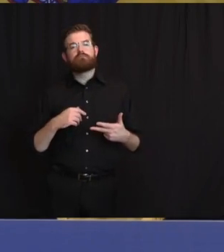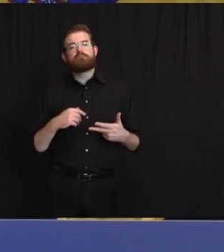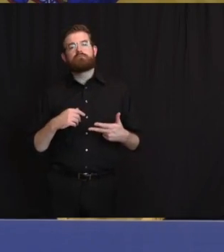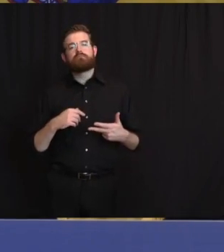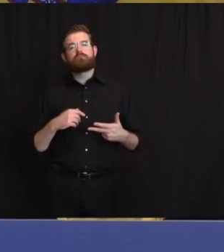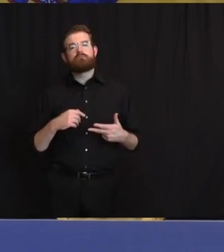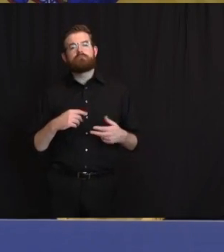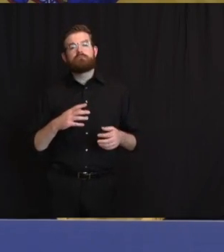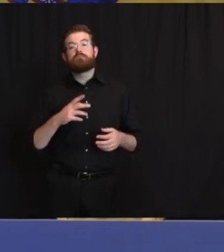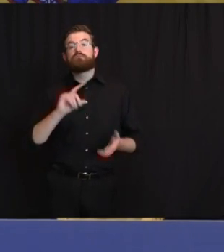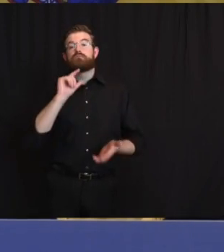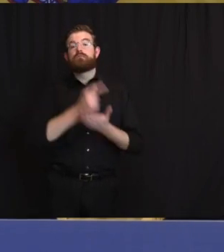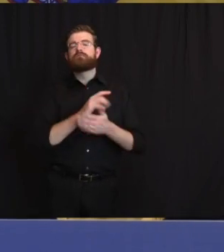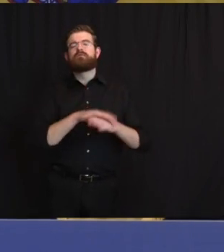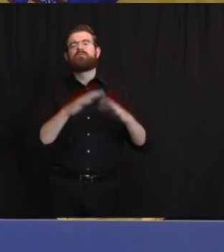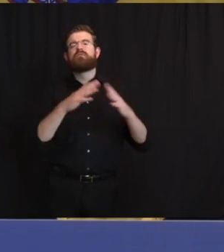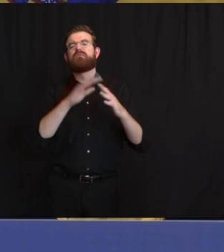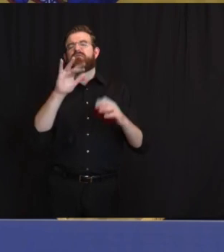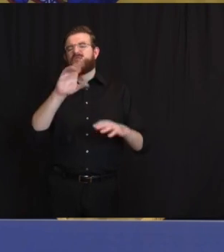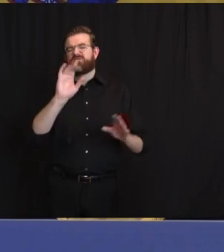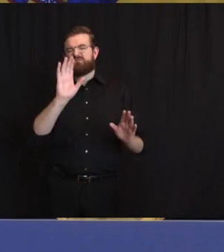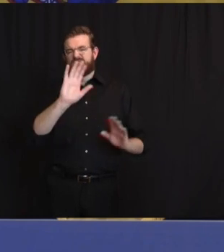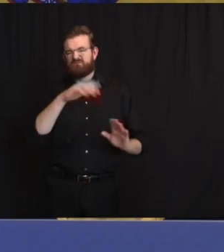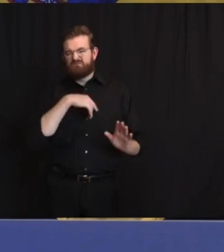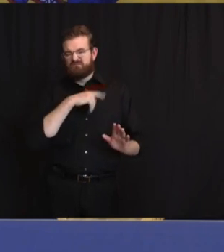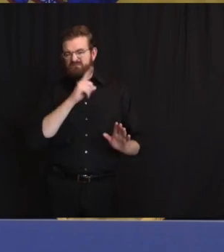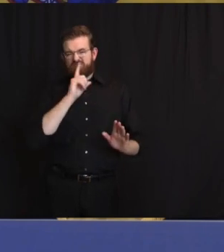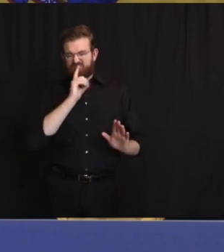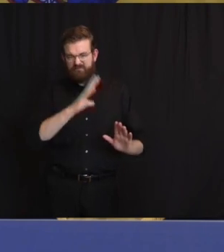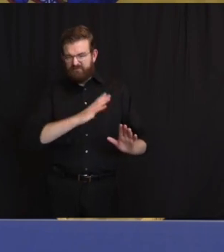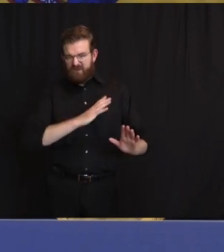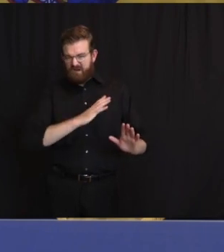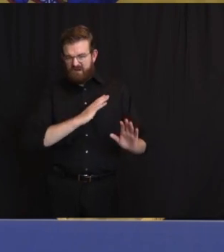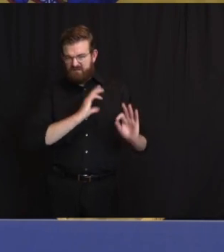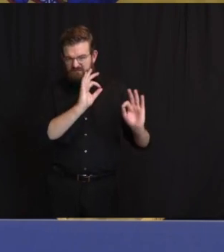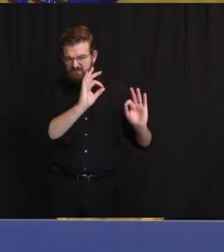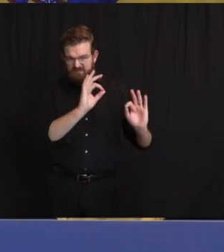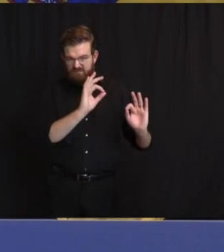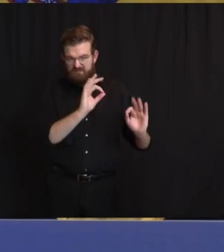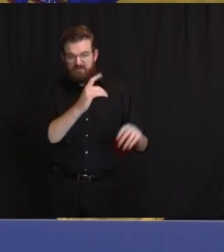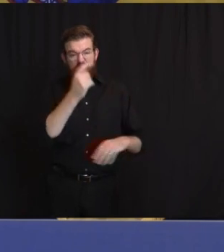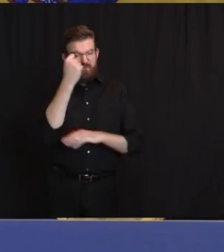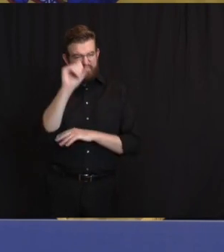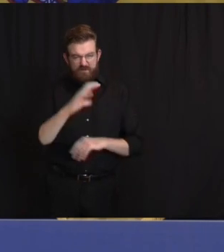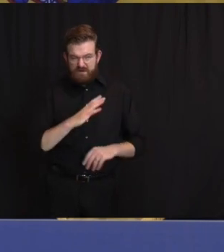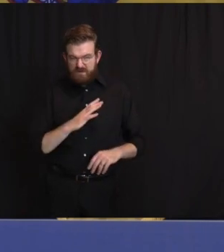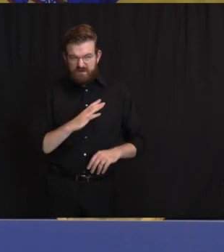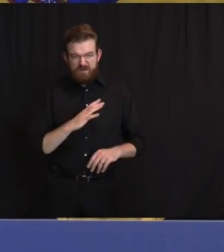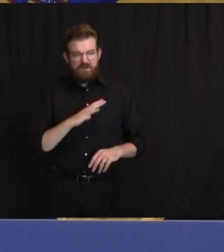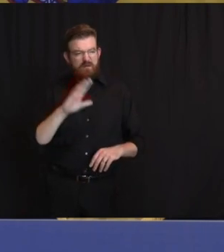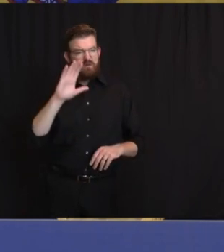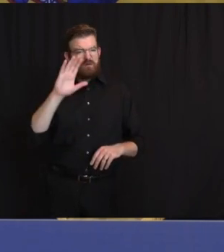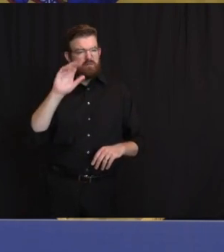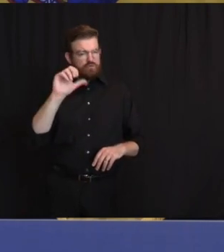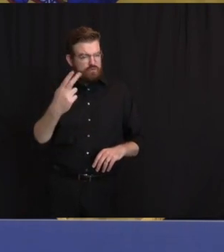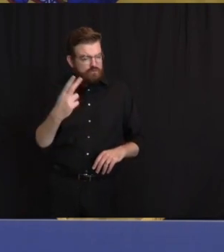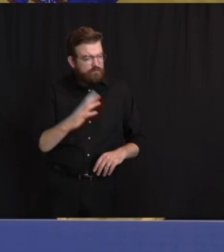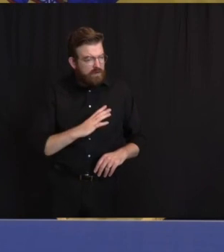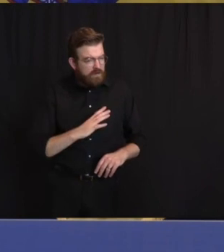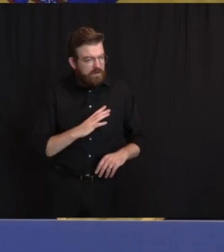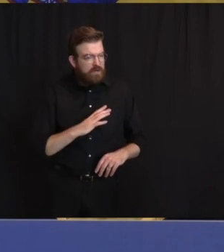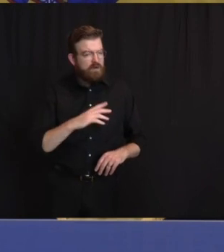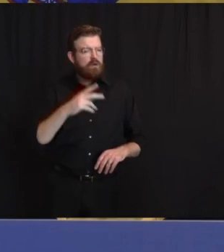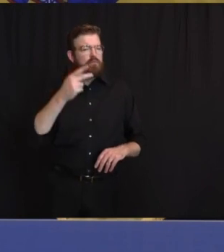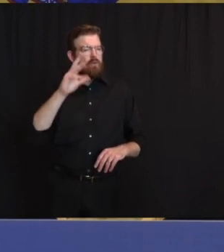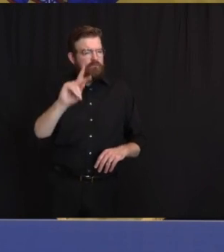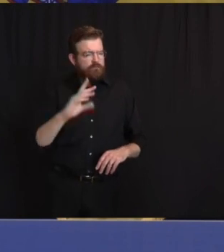that that's leading to anything. We frankly have no evidence that the protests, the beach activity, the parks, or these graduations have led to anything,